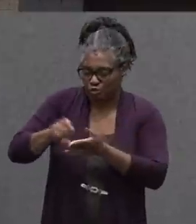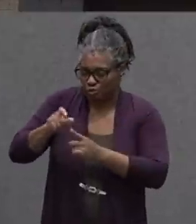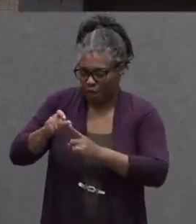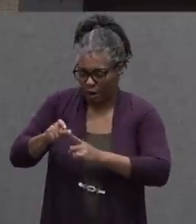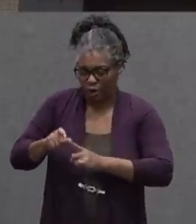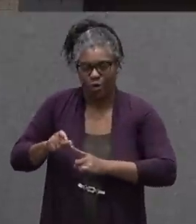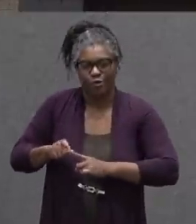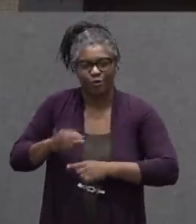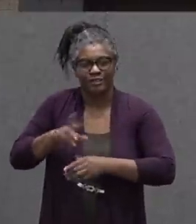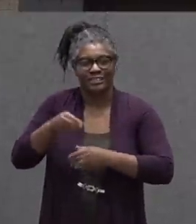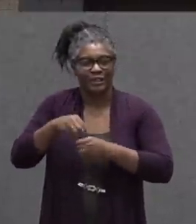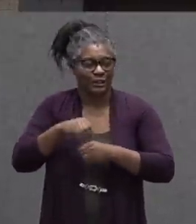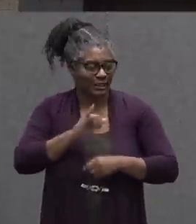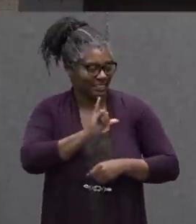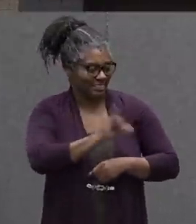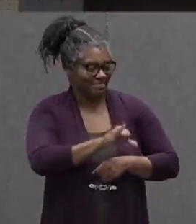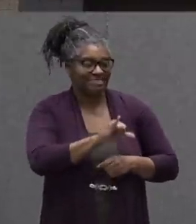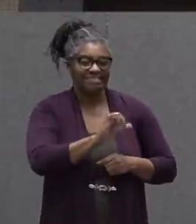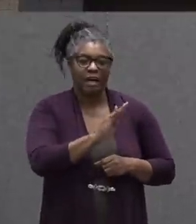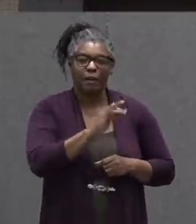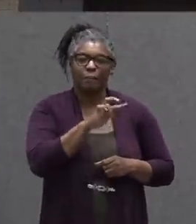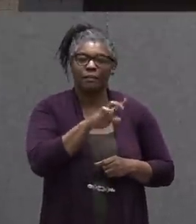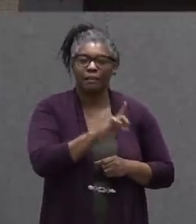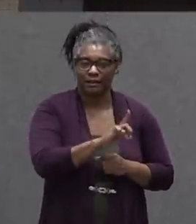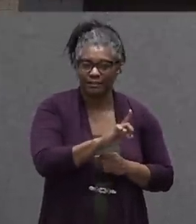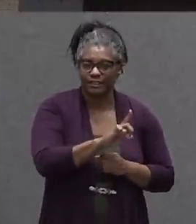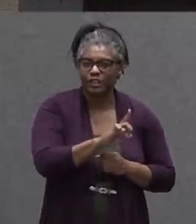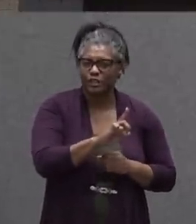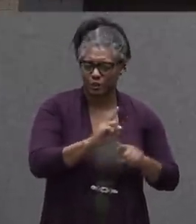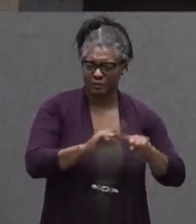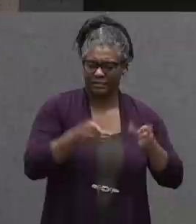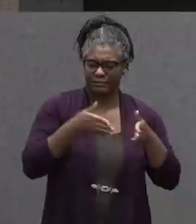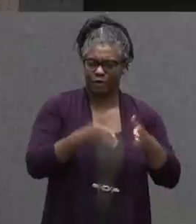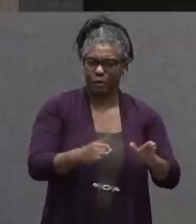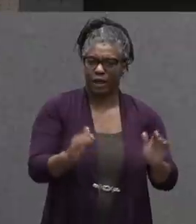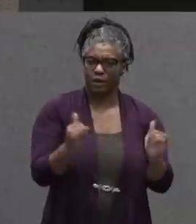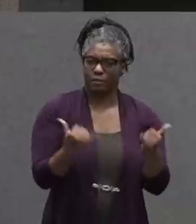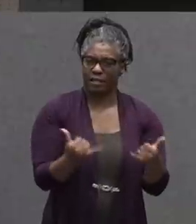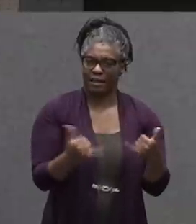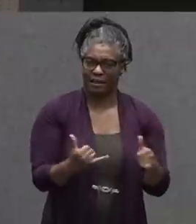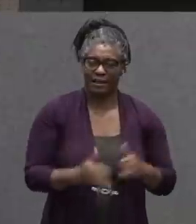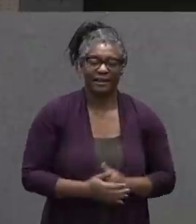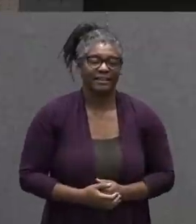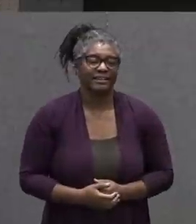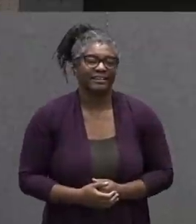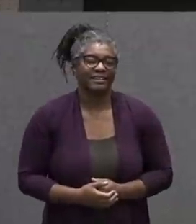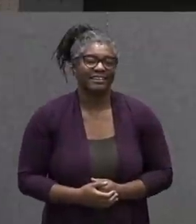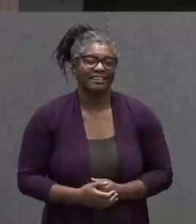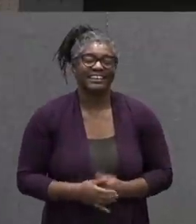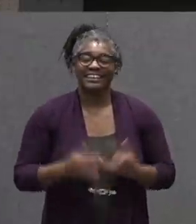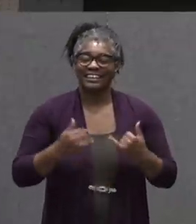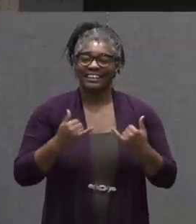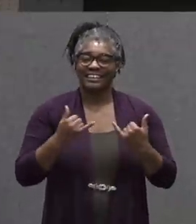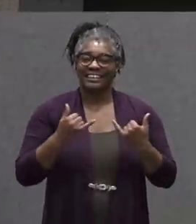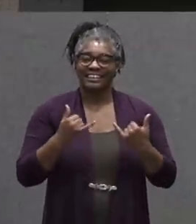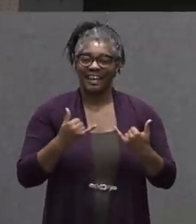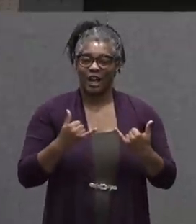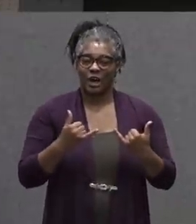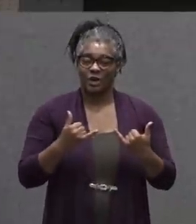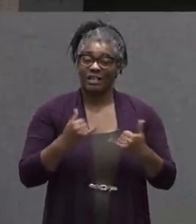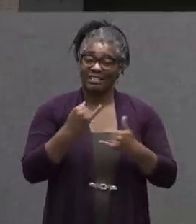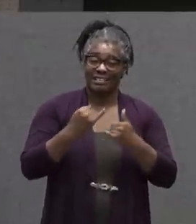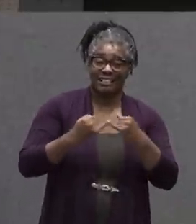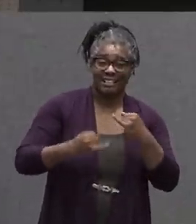put my things away so that we can do the last part of our lesson today, which is going to be our sight